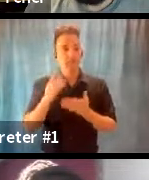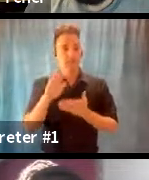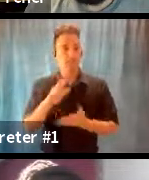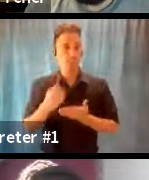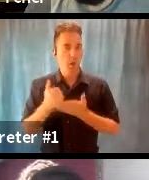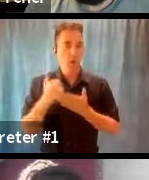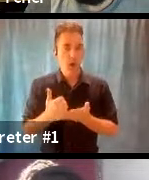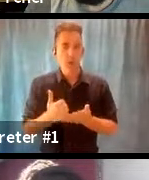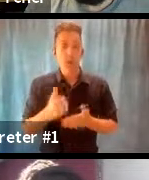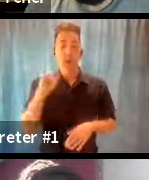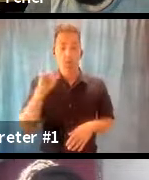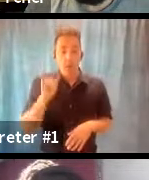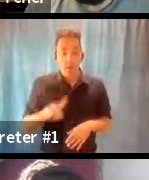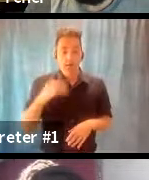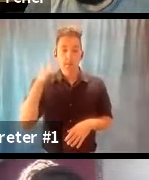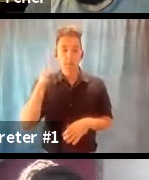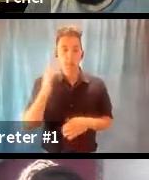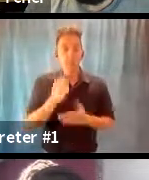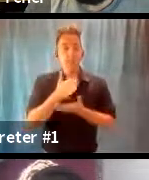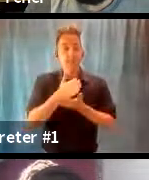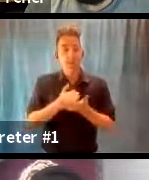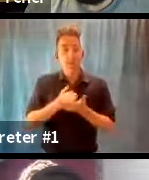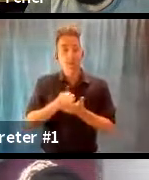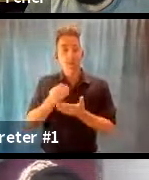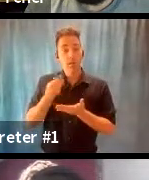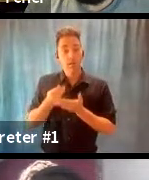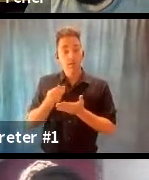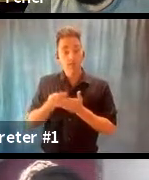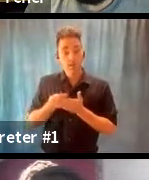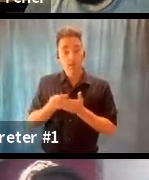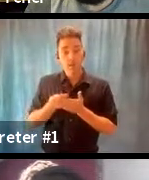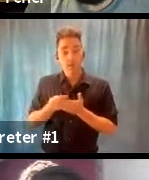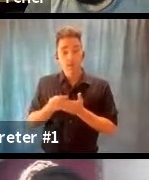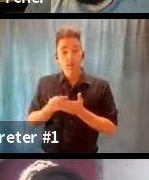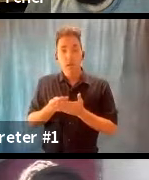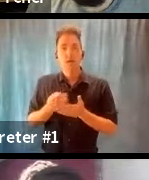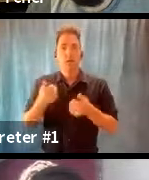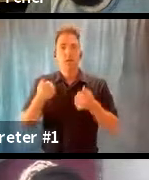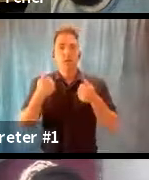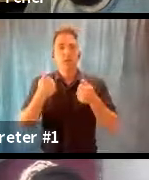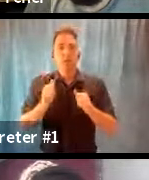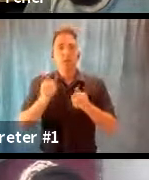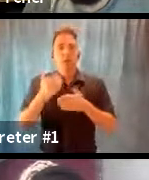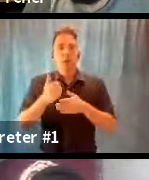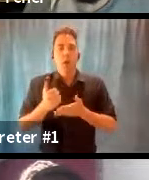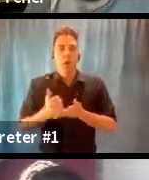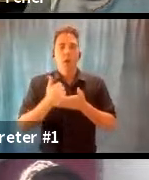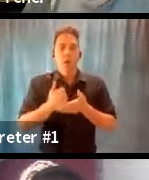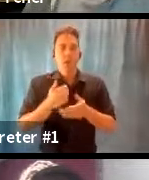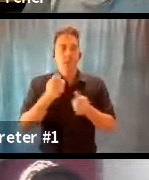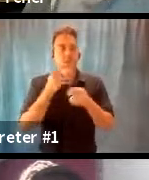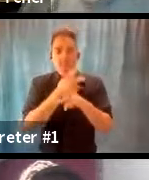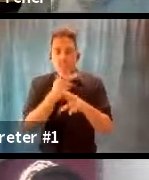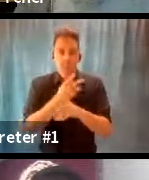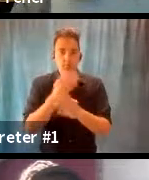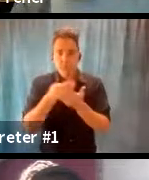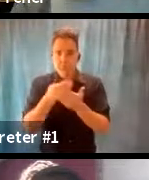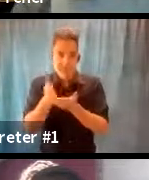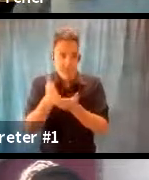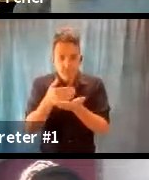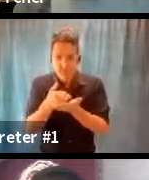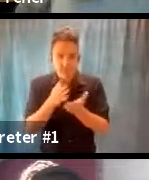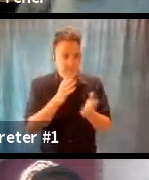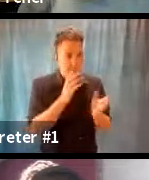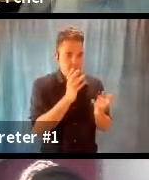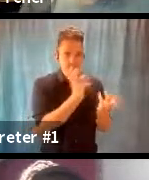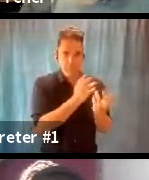participatory budgeting process. It's worth emphasizing that this is an advisory board, not a decision-making body.